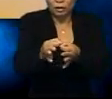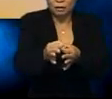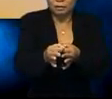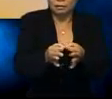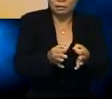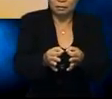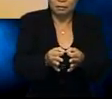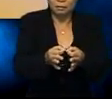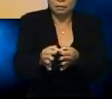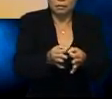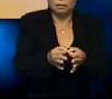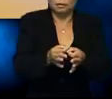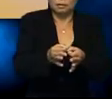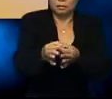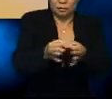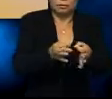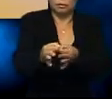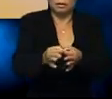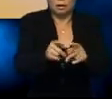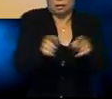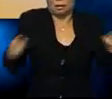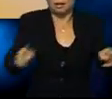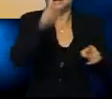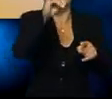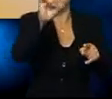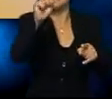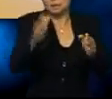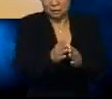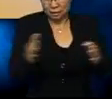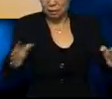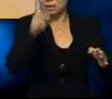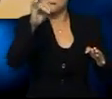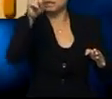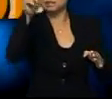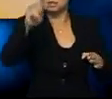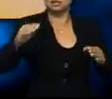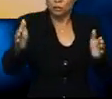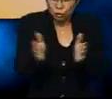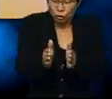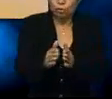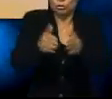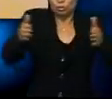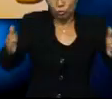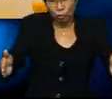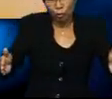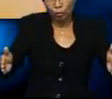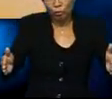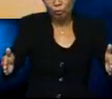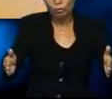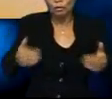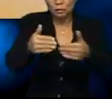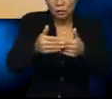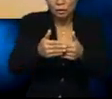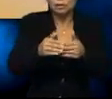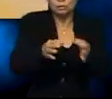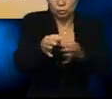a certain length, then distance is a more appropriate word. Short, tall, long, far